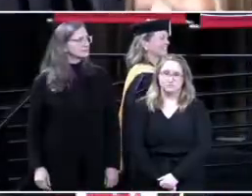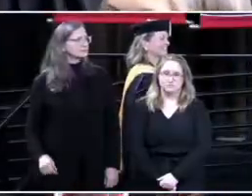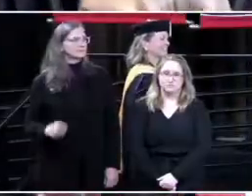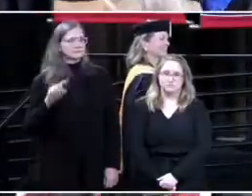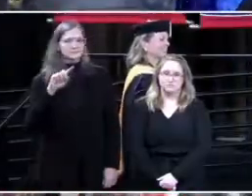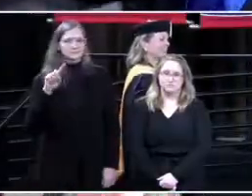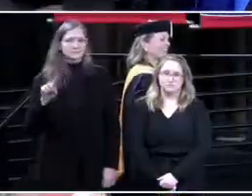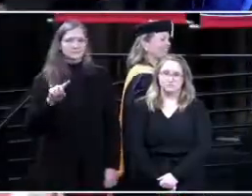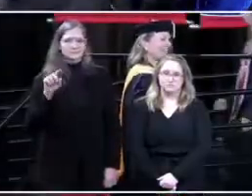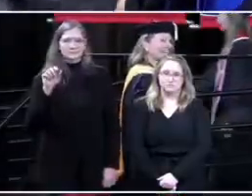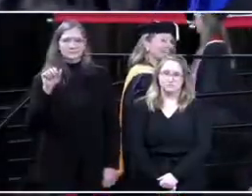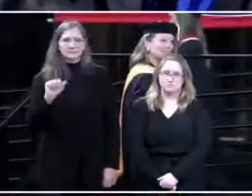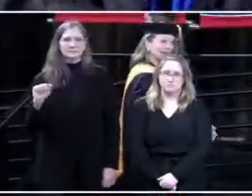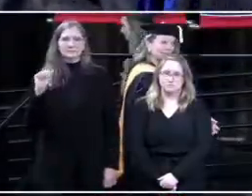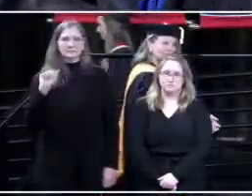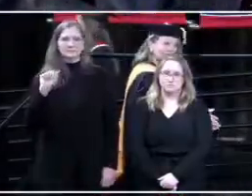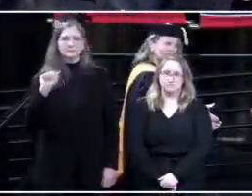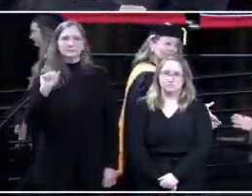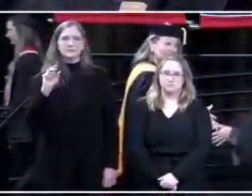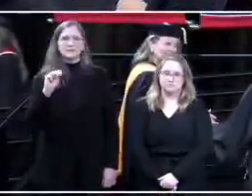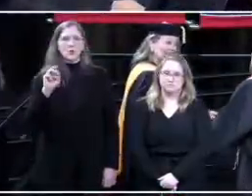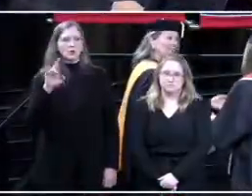Zoe Ashton Morris,